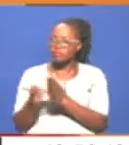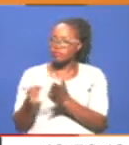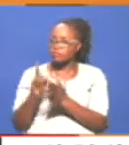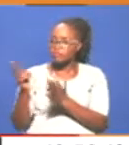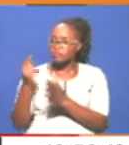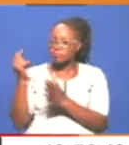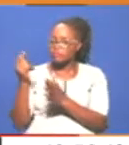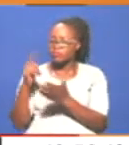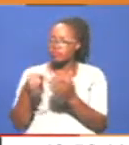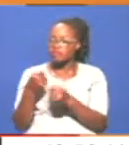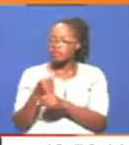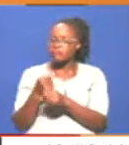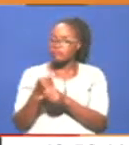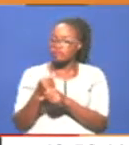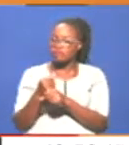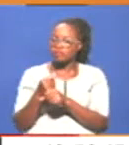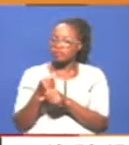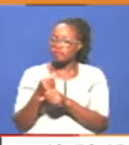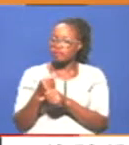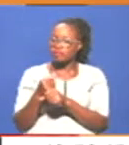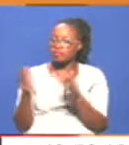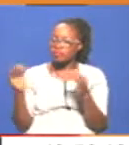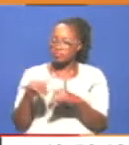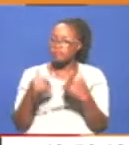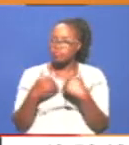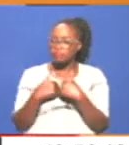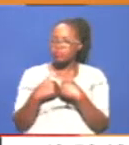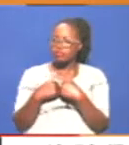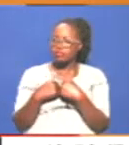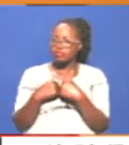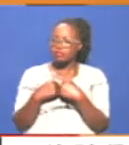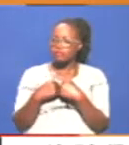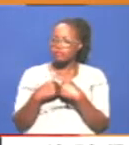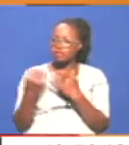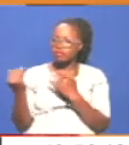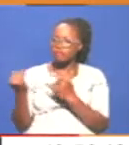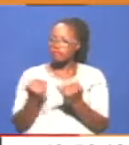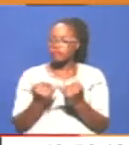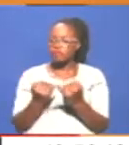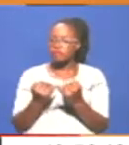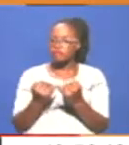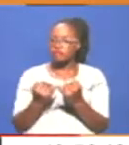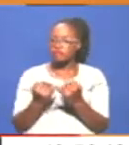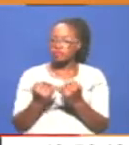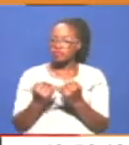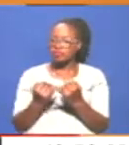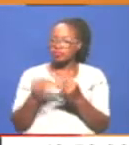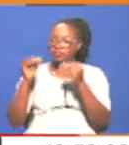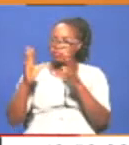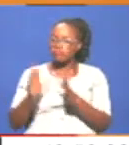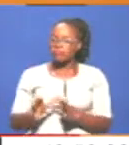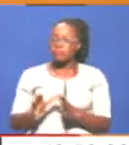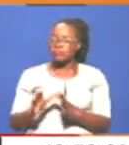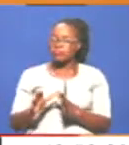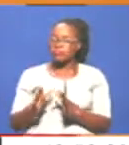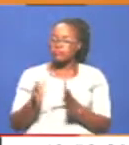what we did was we had a seminar where we invited what you call the teachers. Now, we want to